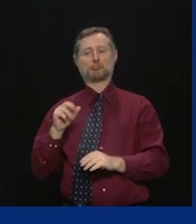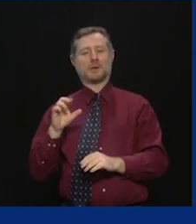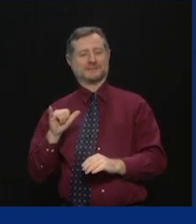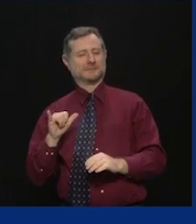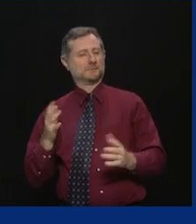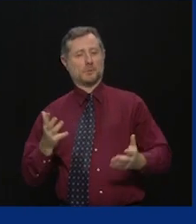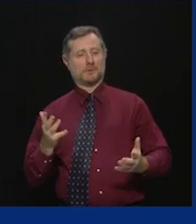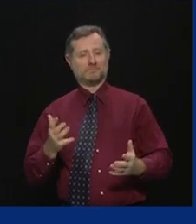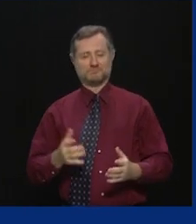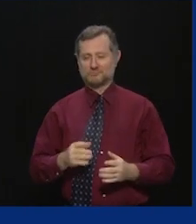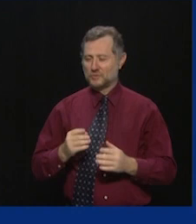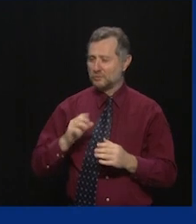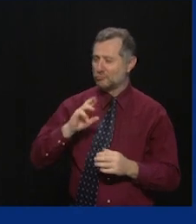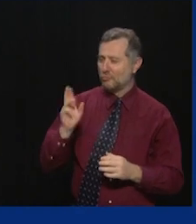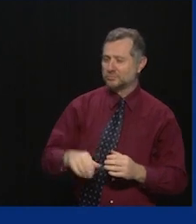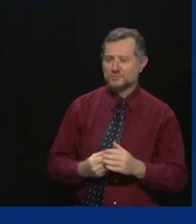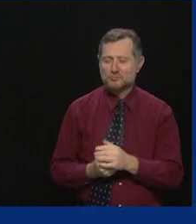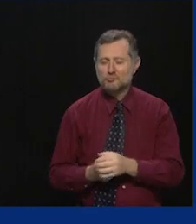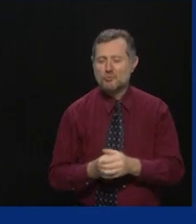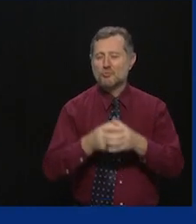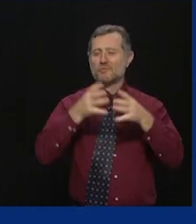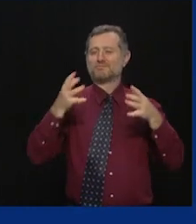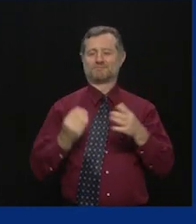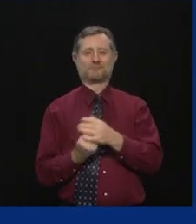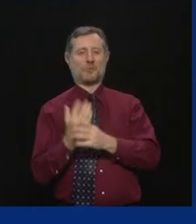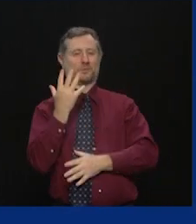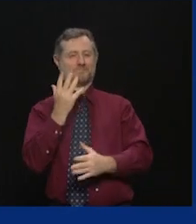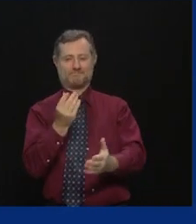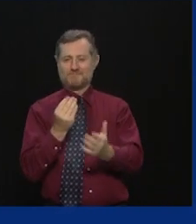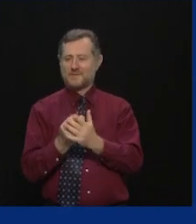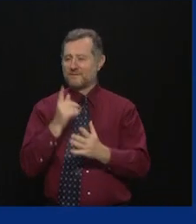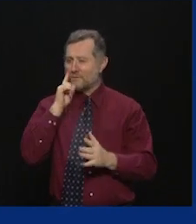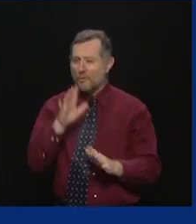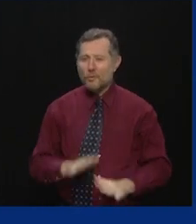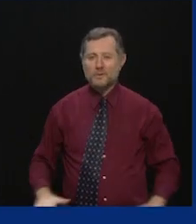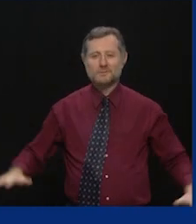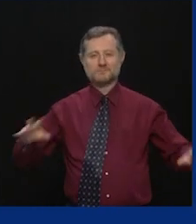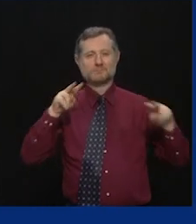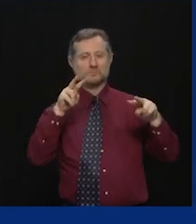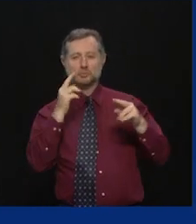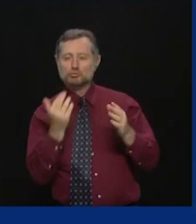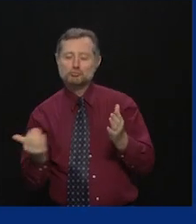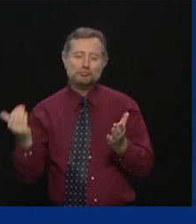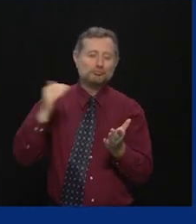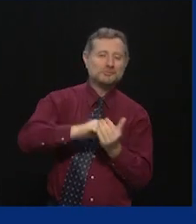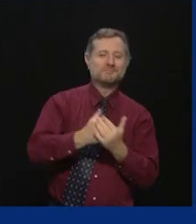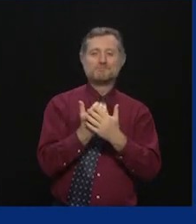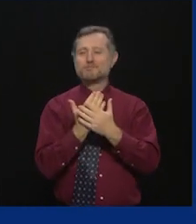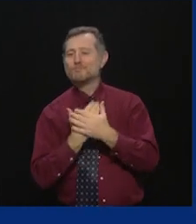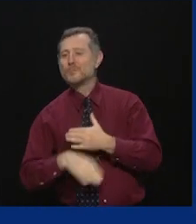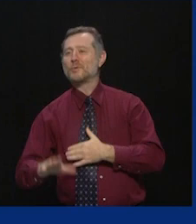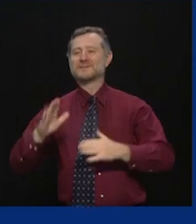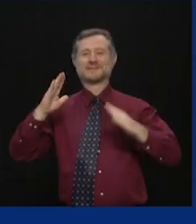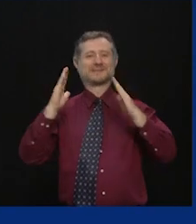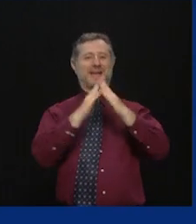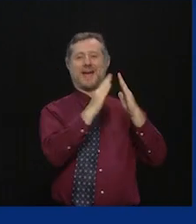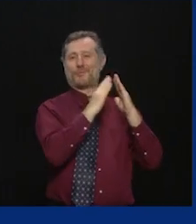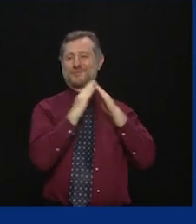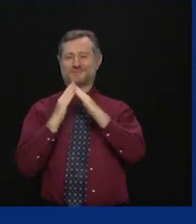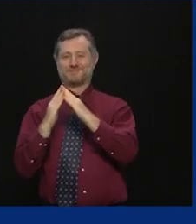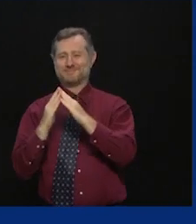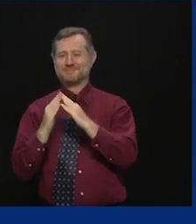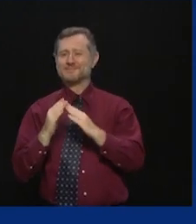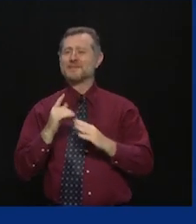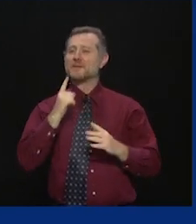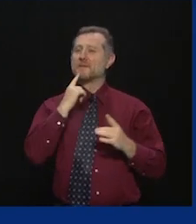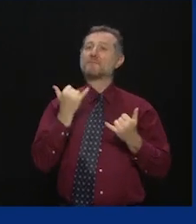And all around us, we see the rebirth of our downtown because we stopped turning our back to our river and